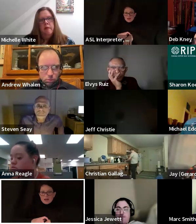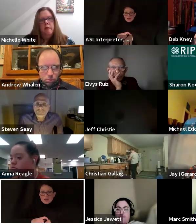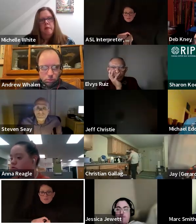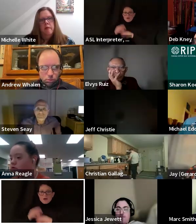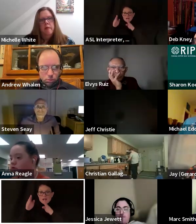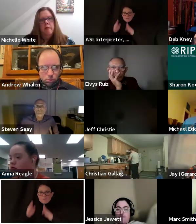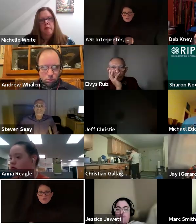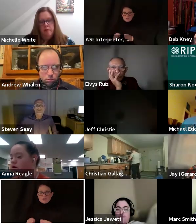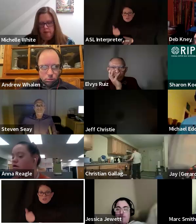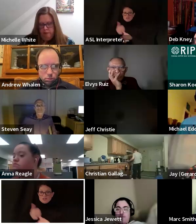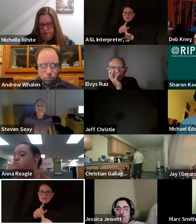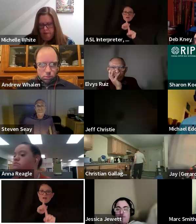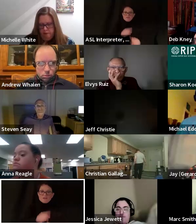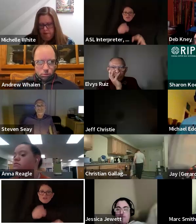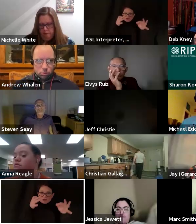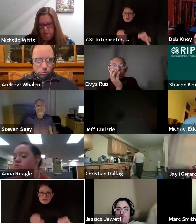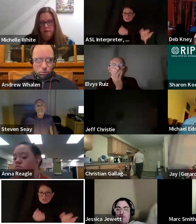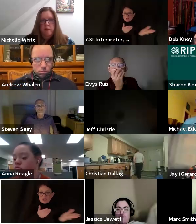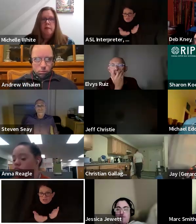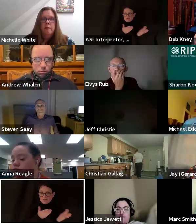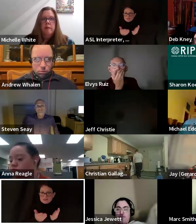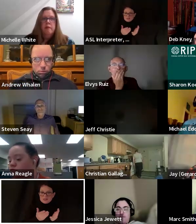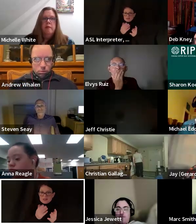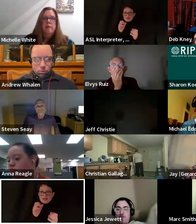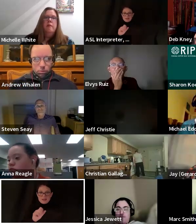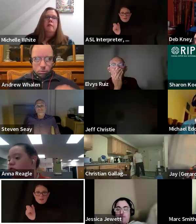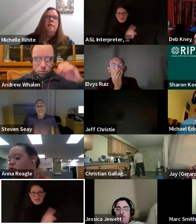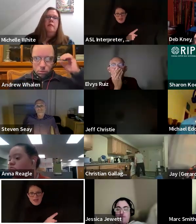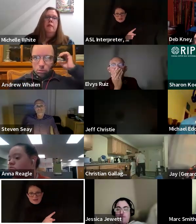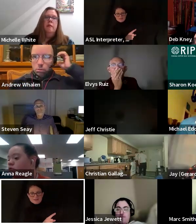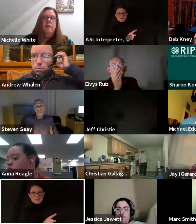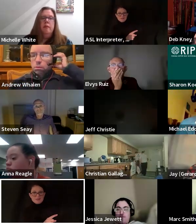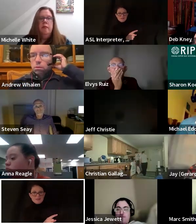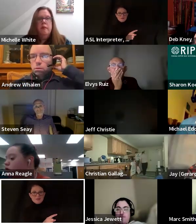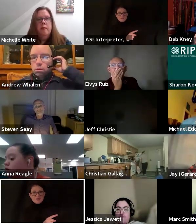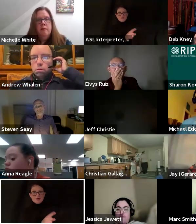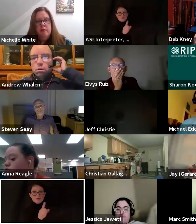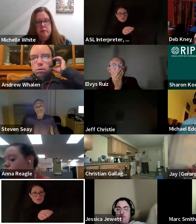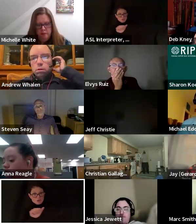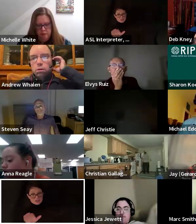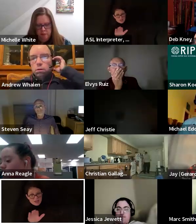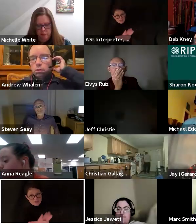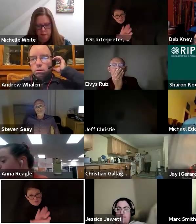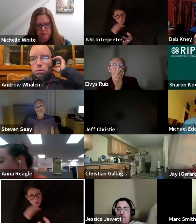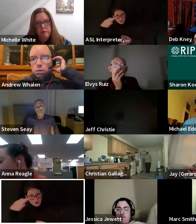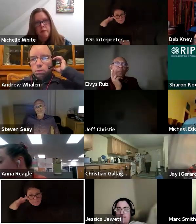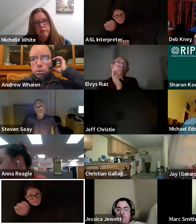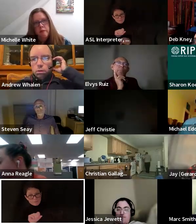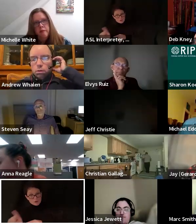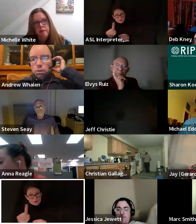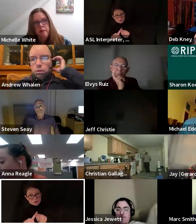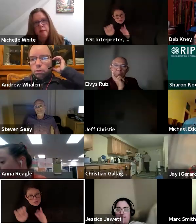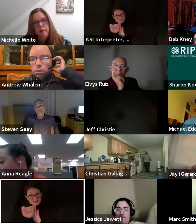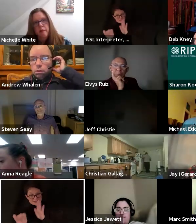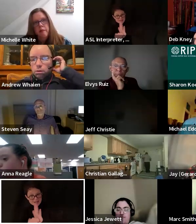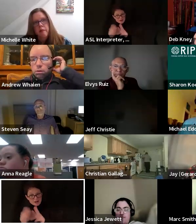a person who's self-directing their services could be asked if they sent in that attestation form